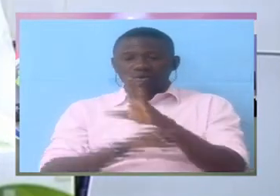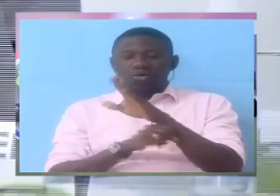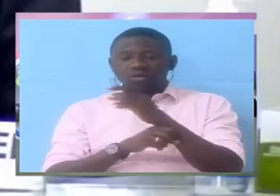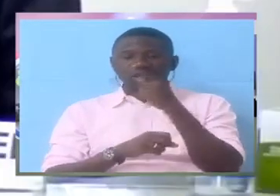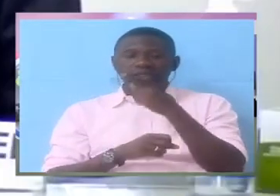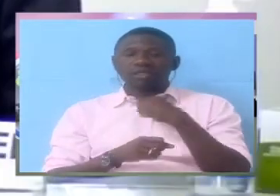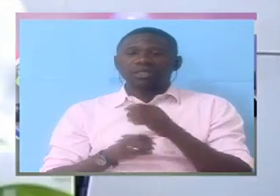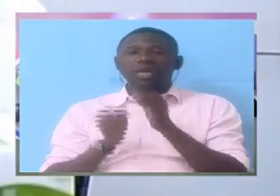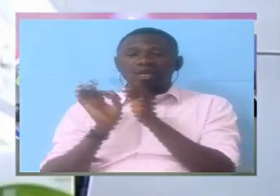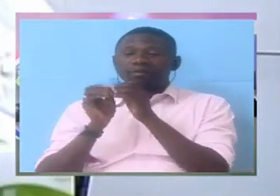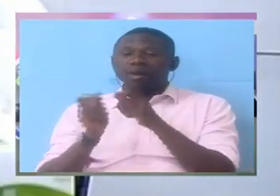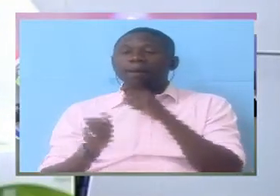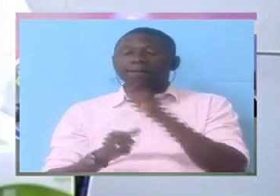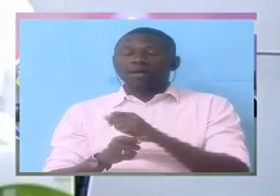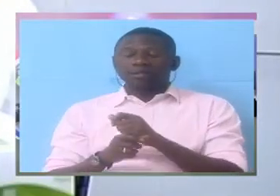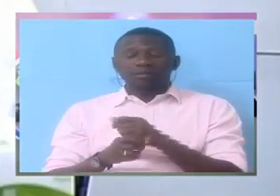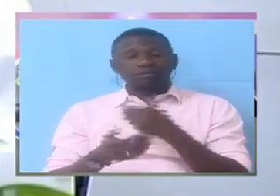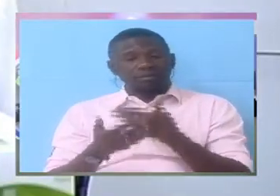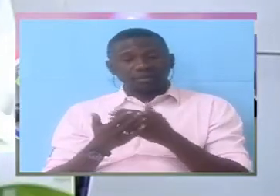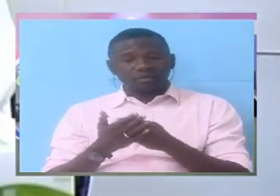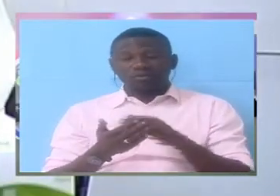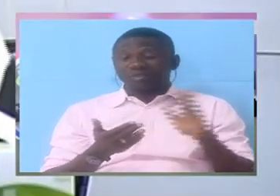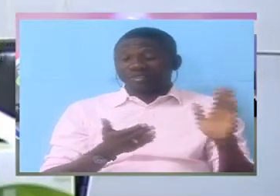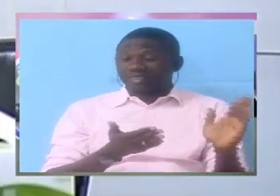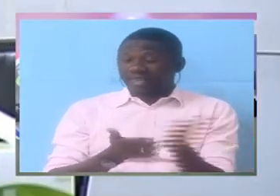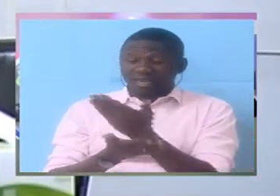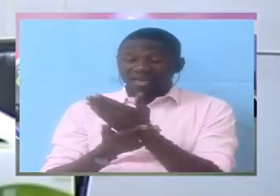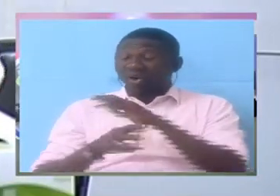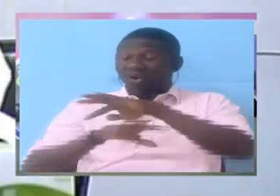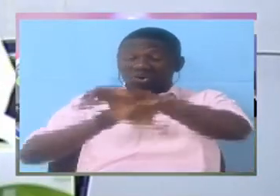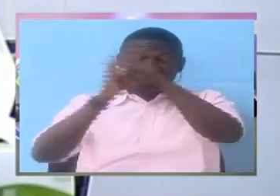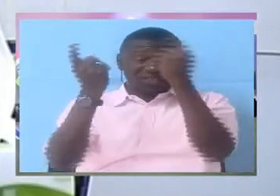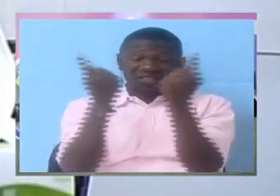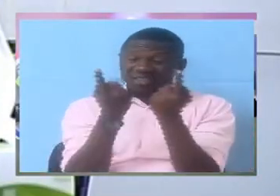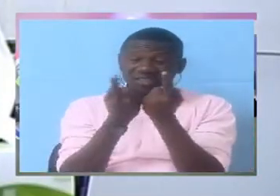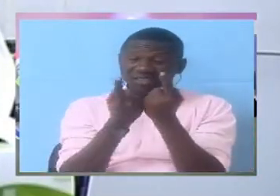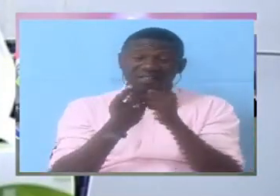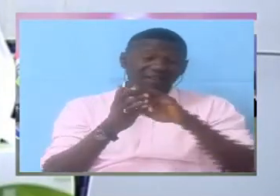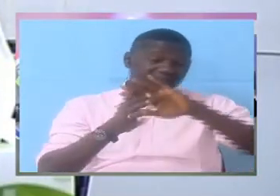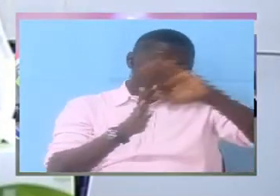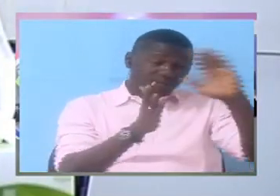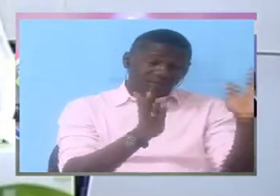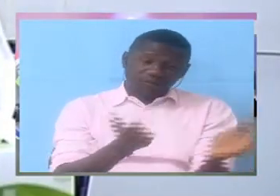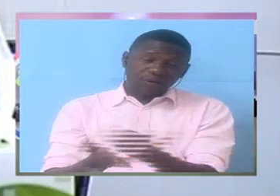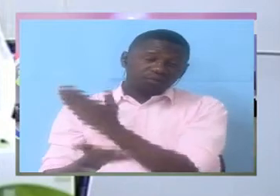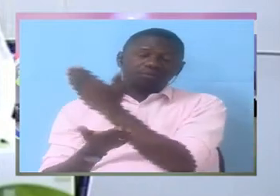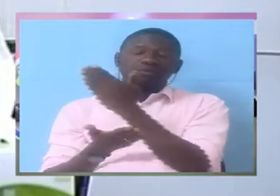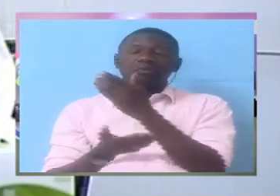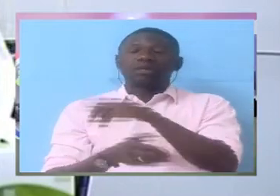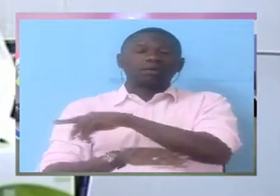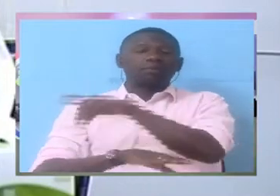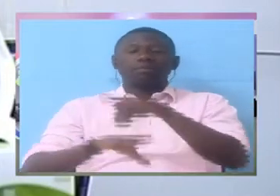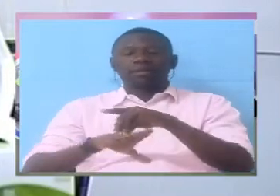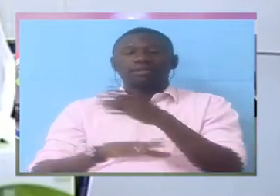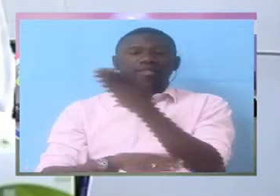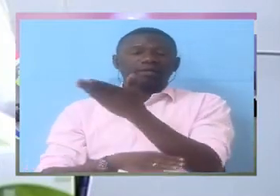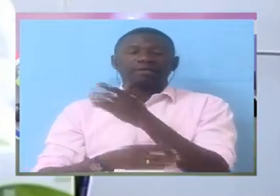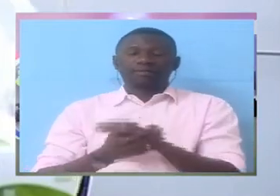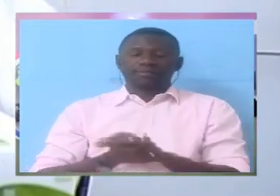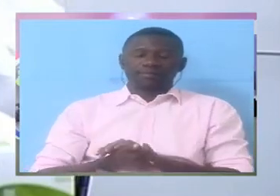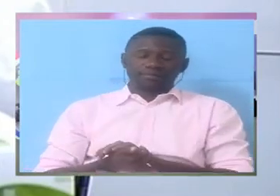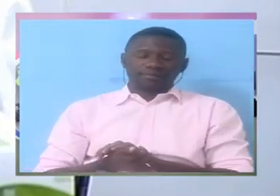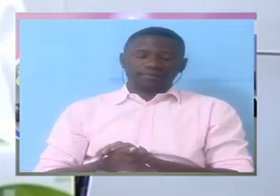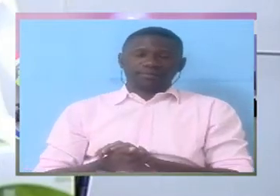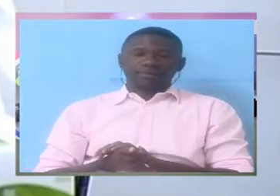premises. Bitumo tumolem commissioner ñum fa ñem ko nsafo Mr. Sumbunduye asala fenglu be bondi e wo dinkirato je asije